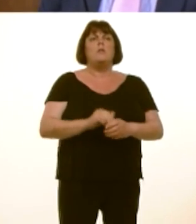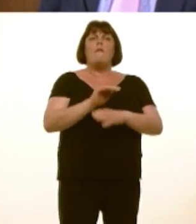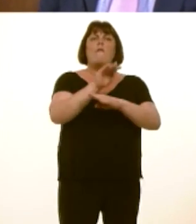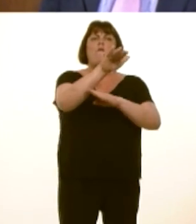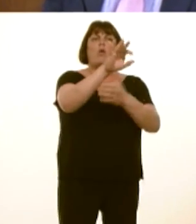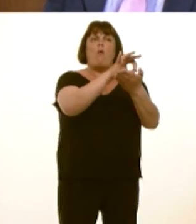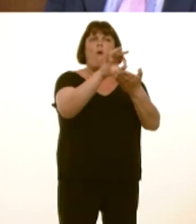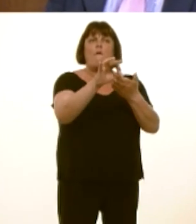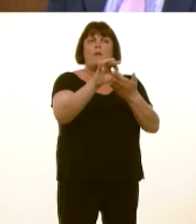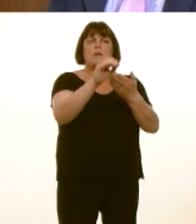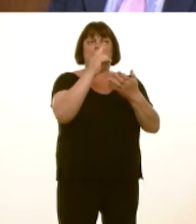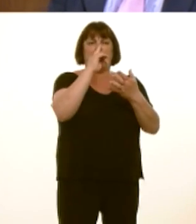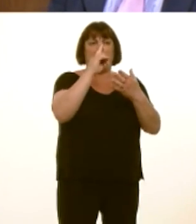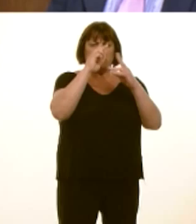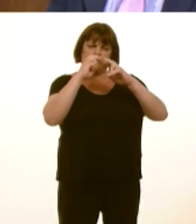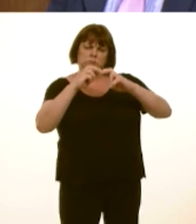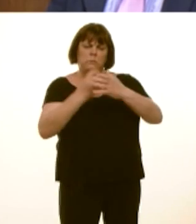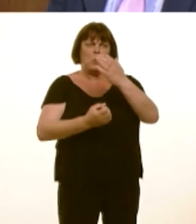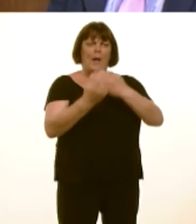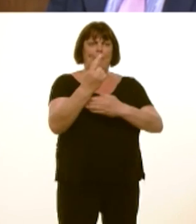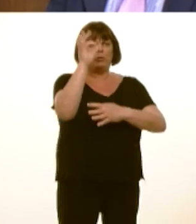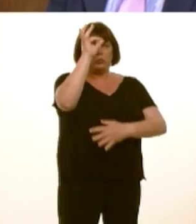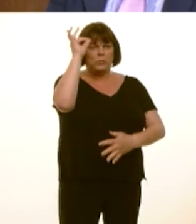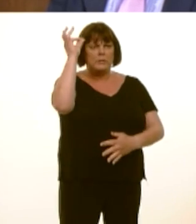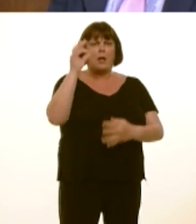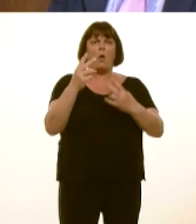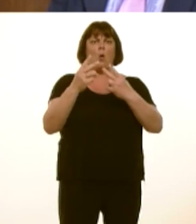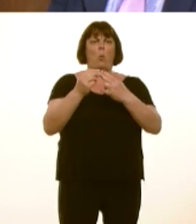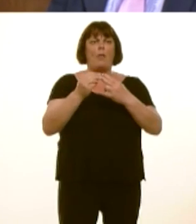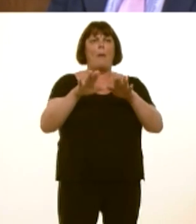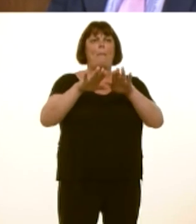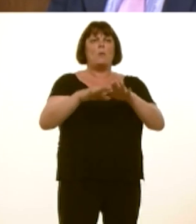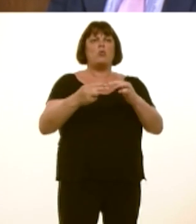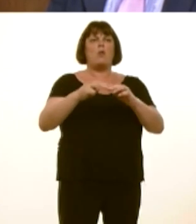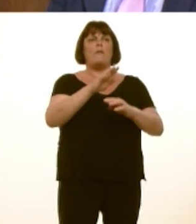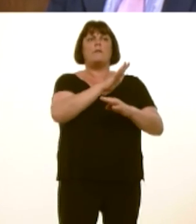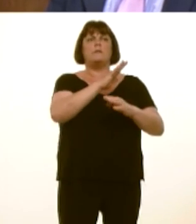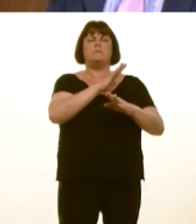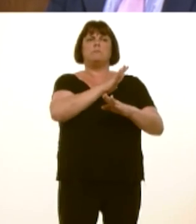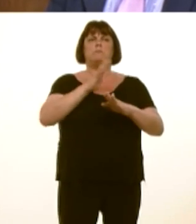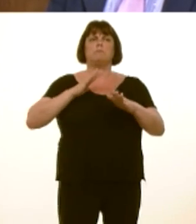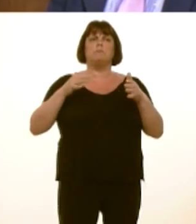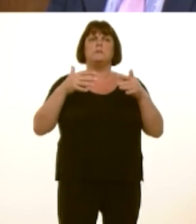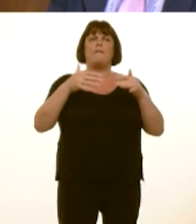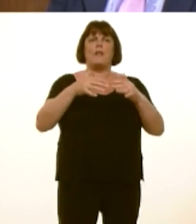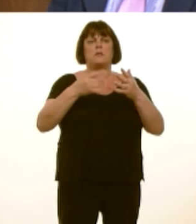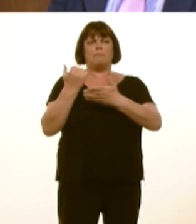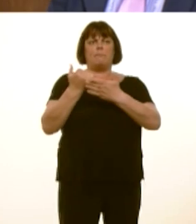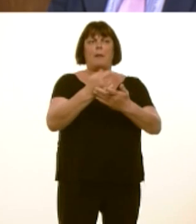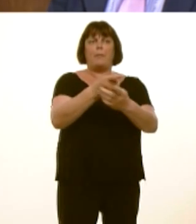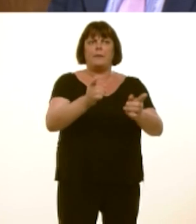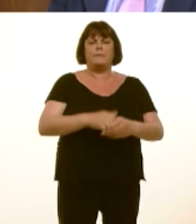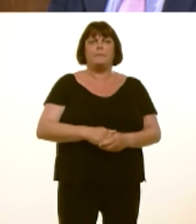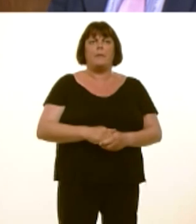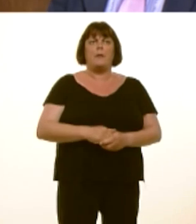response to events in Tunisia with logistical support from the Ministry of Defence. My officials have been in contact